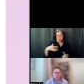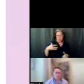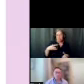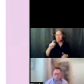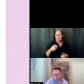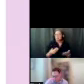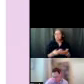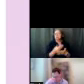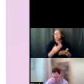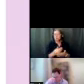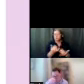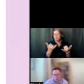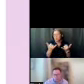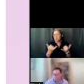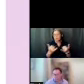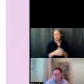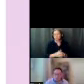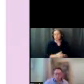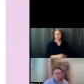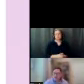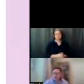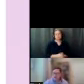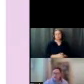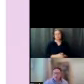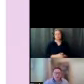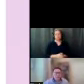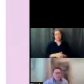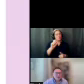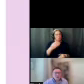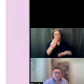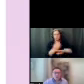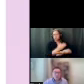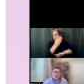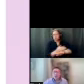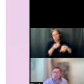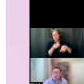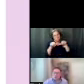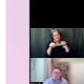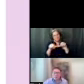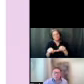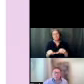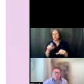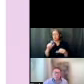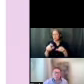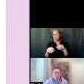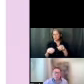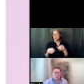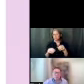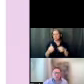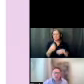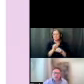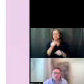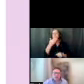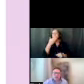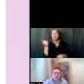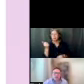This is something that to me consistently has to be, we have to work on, right? A lot of